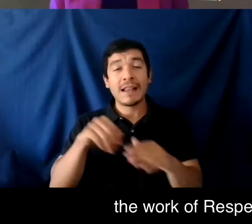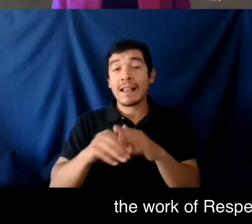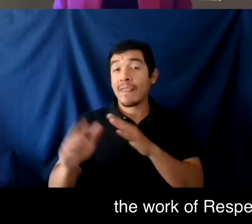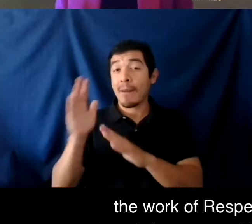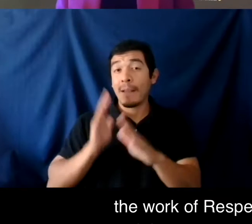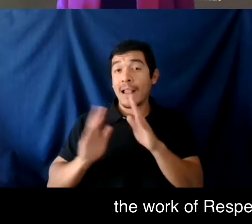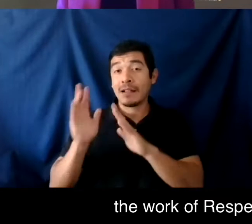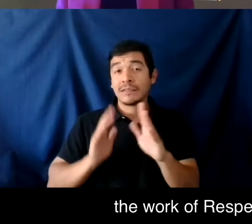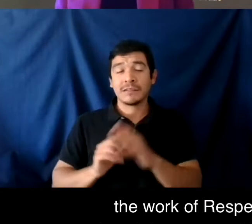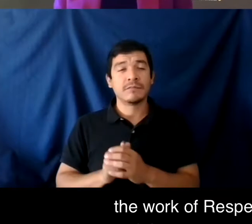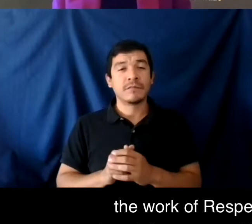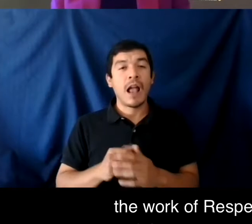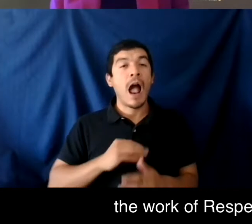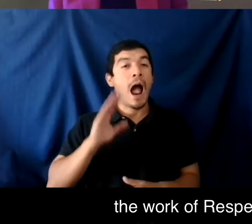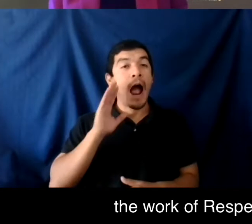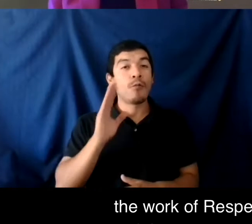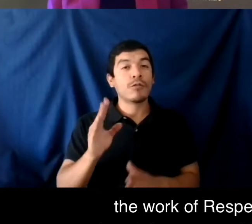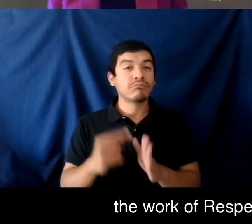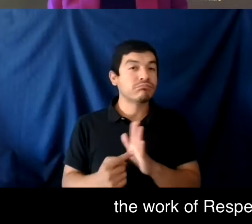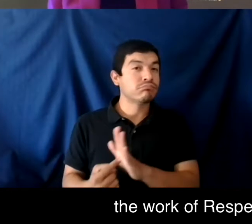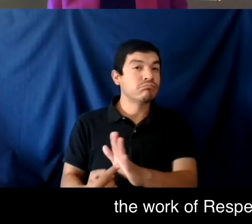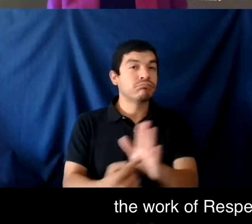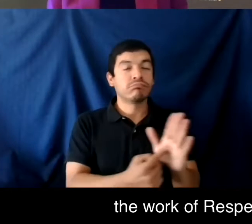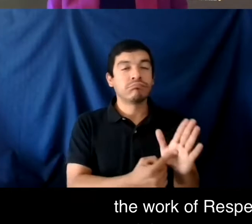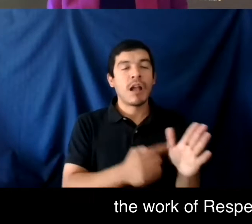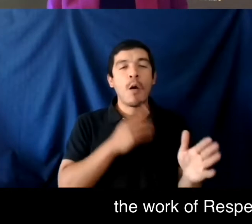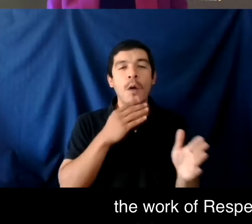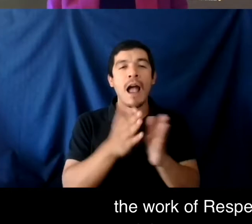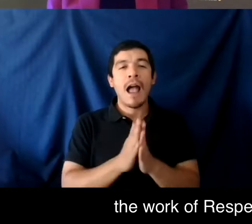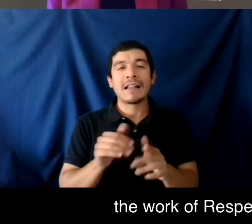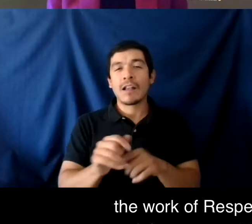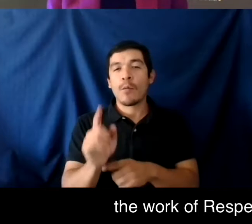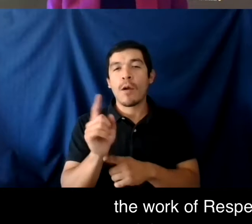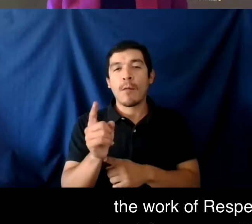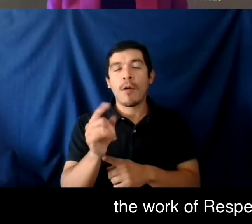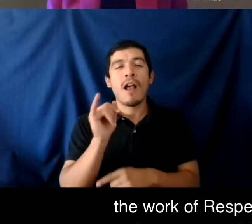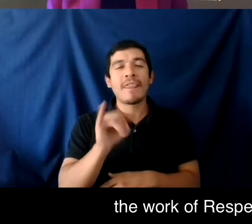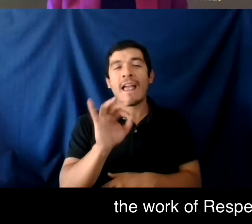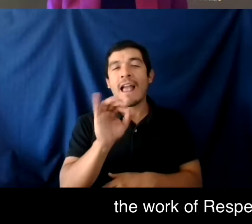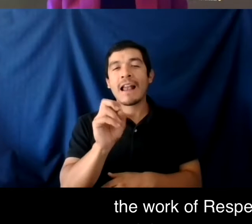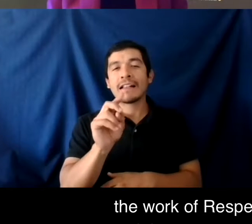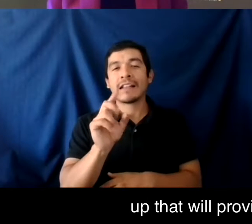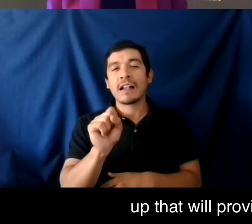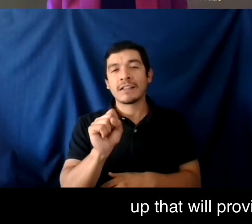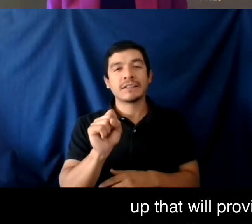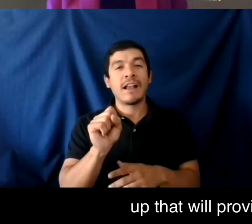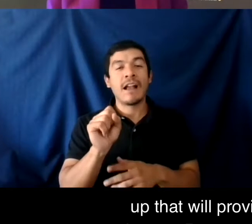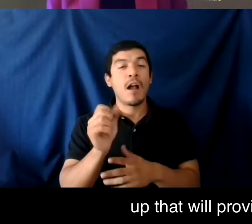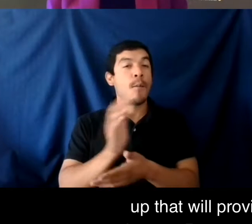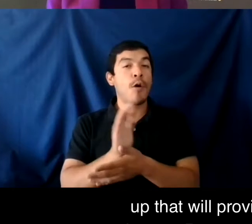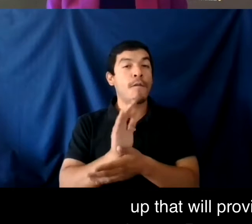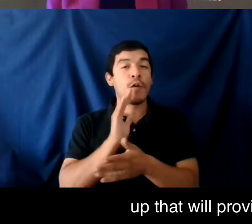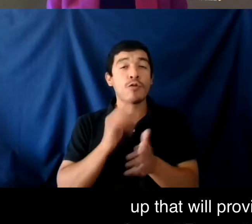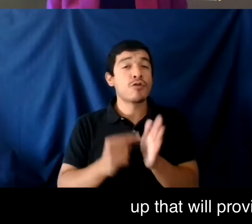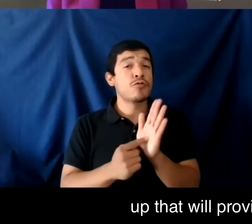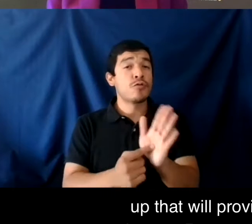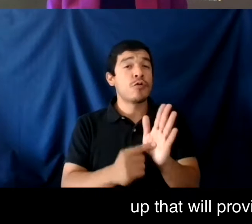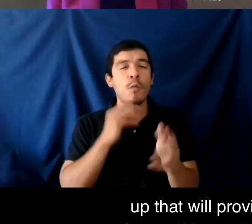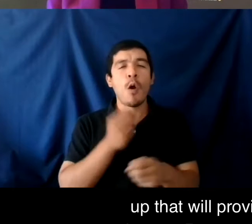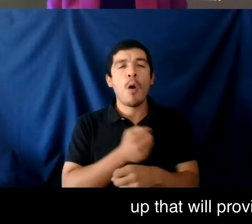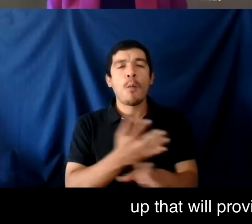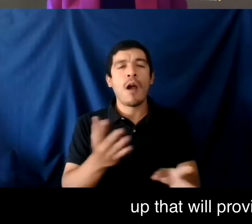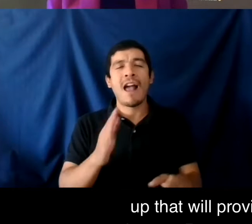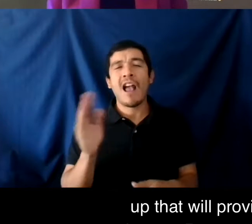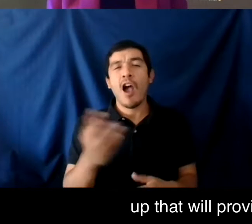past, I'm going to ask in a moment that a 90-second video be queued up that will provide an